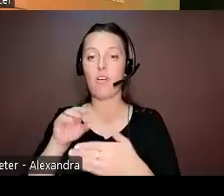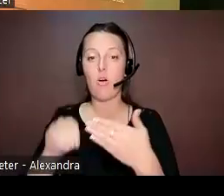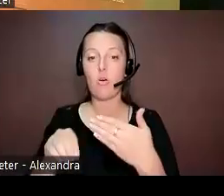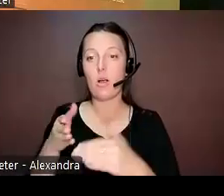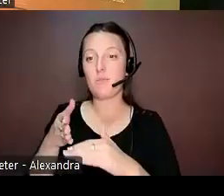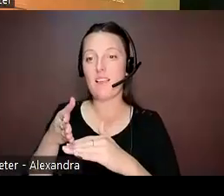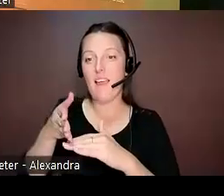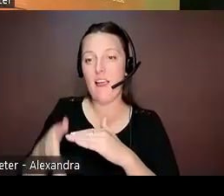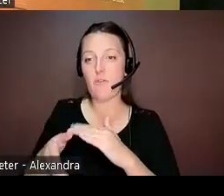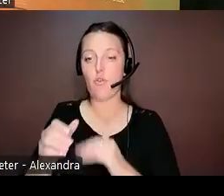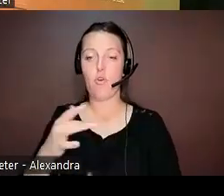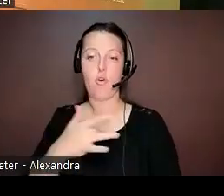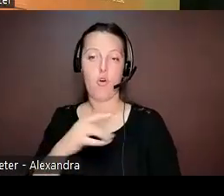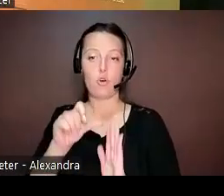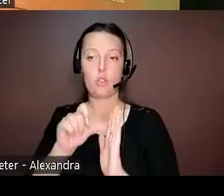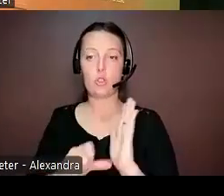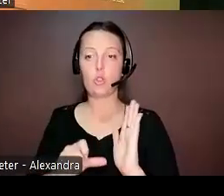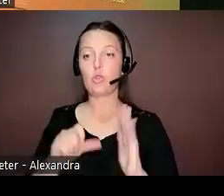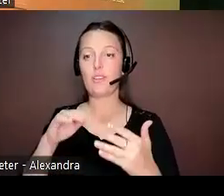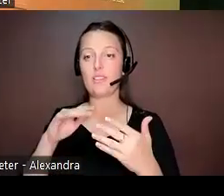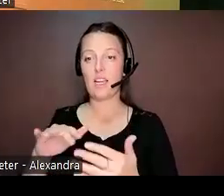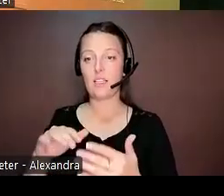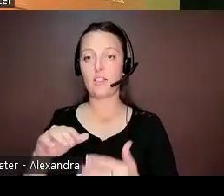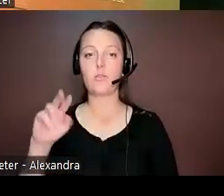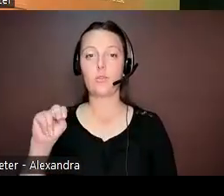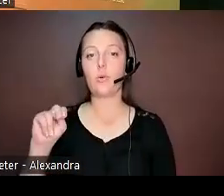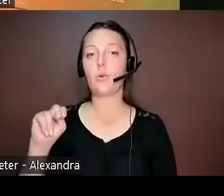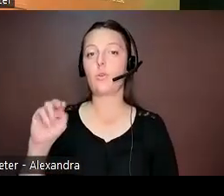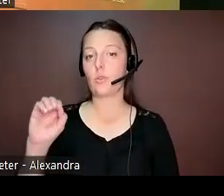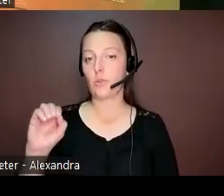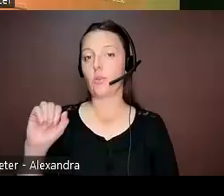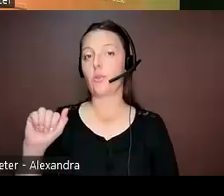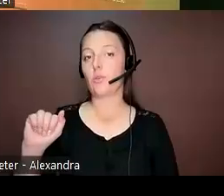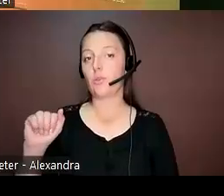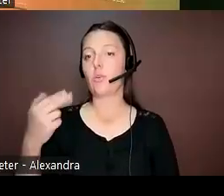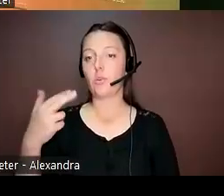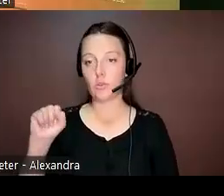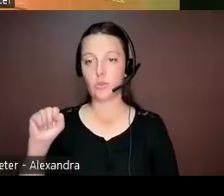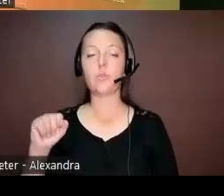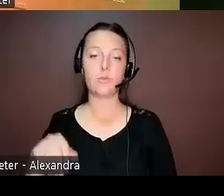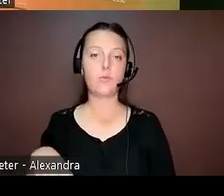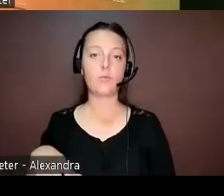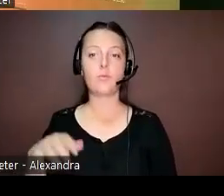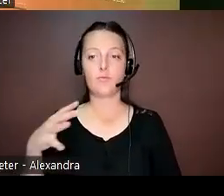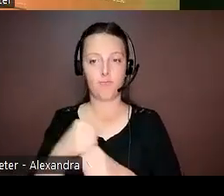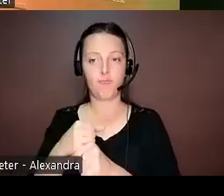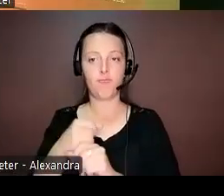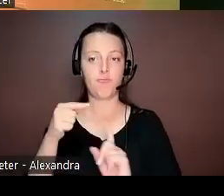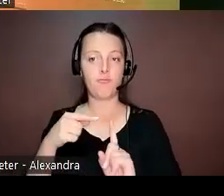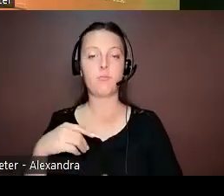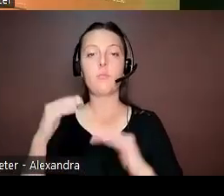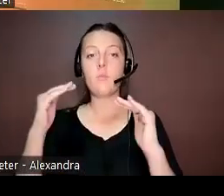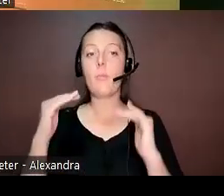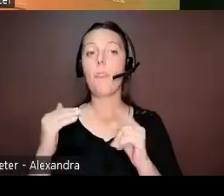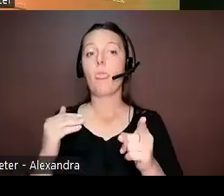And that's basically what I wanted to talk about. Now, before I do that, it contains the word neuropsychiatry. So I'll